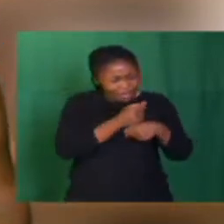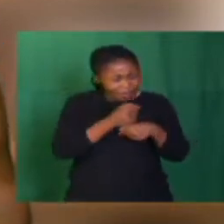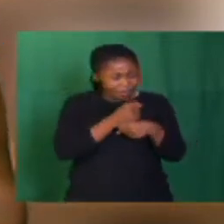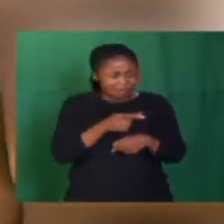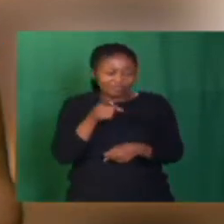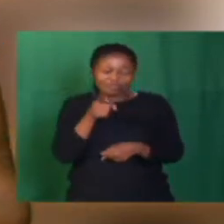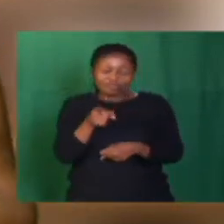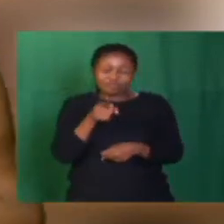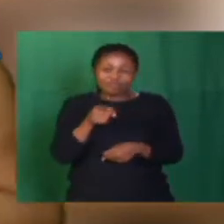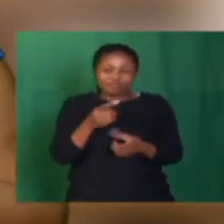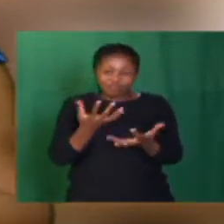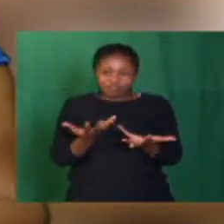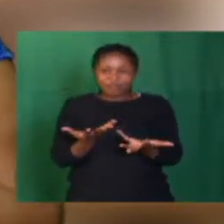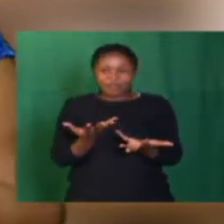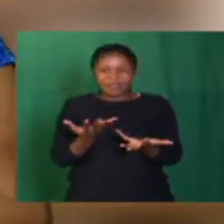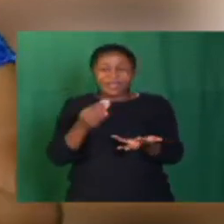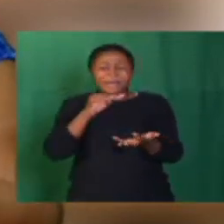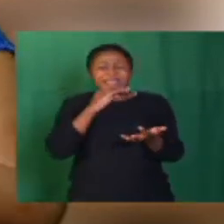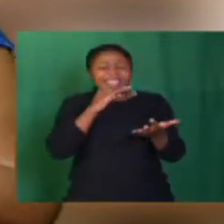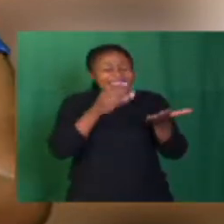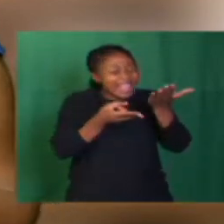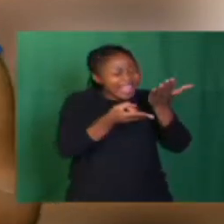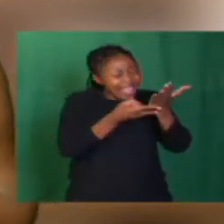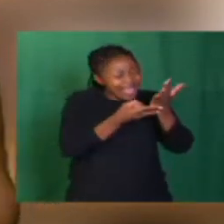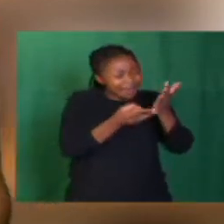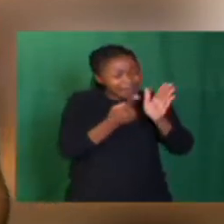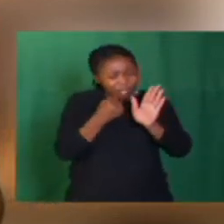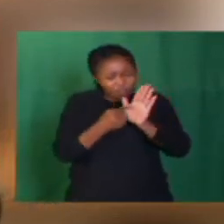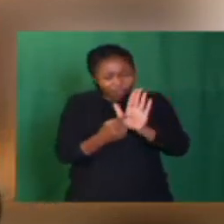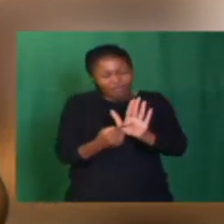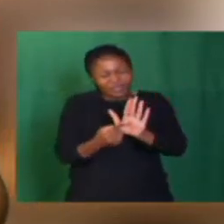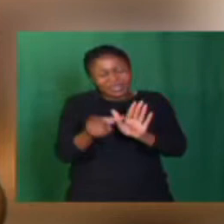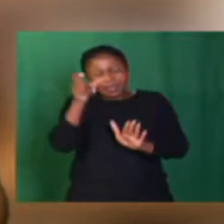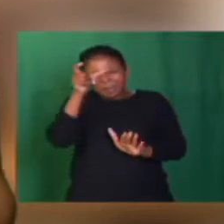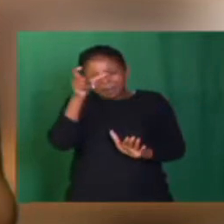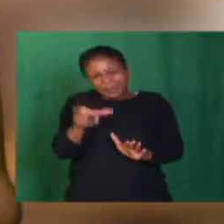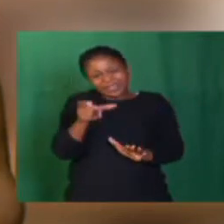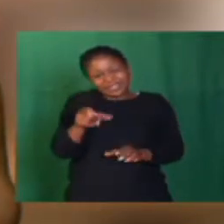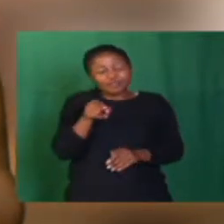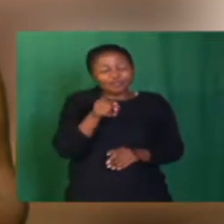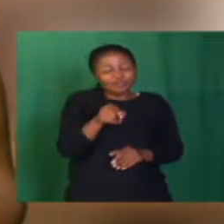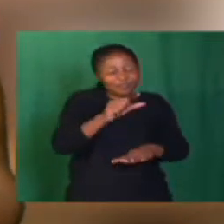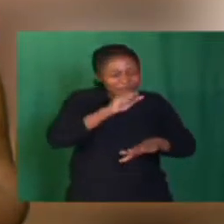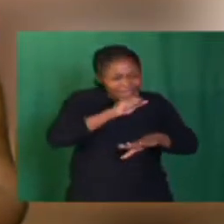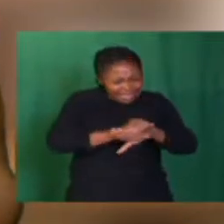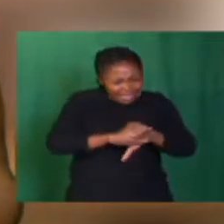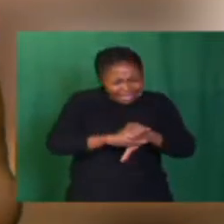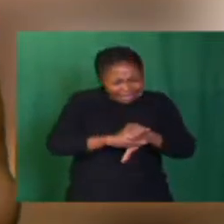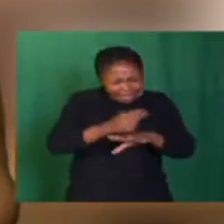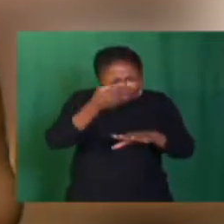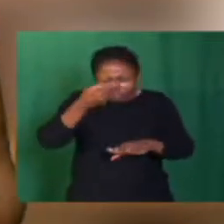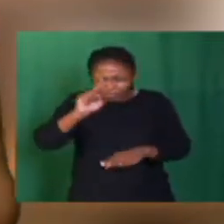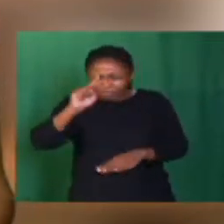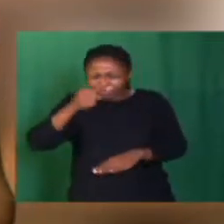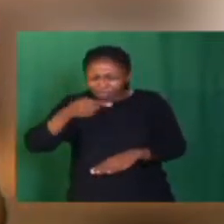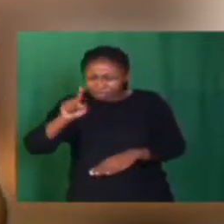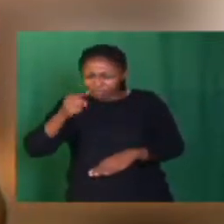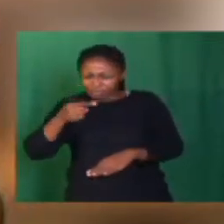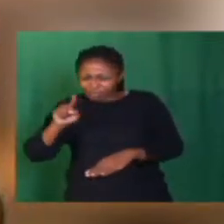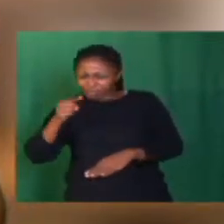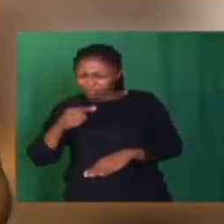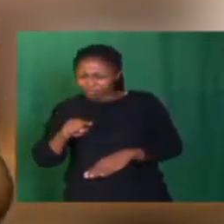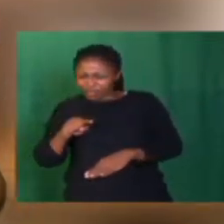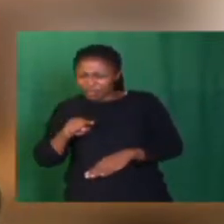grading you to see that this person is able to develop adequately. He or she is able to use varied structures